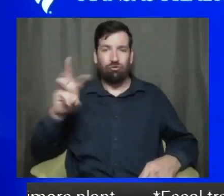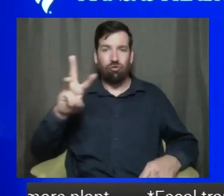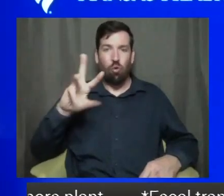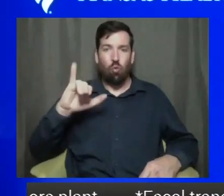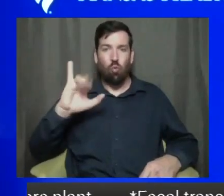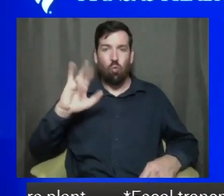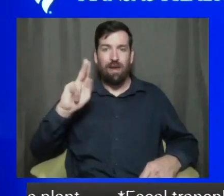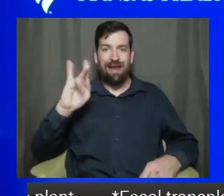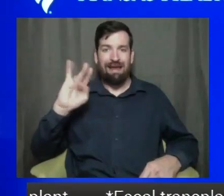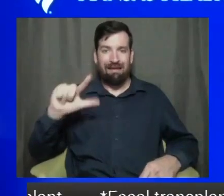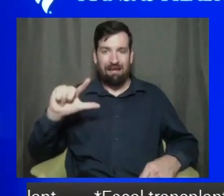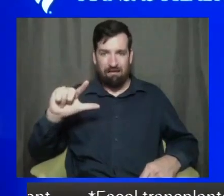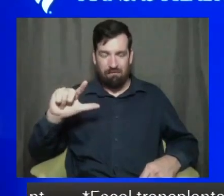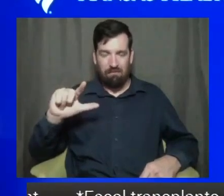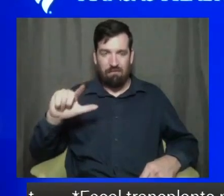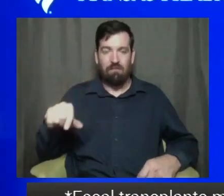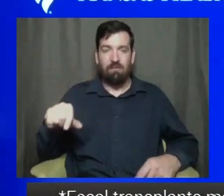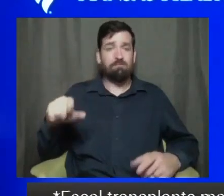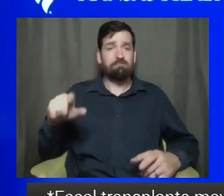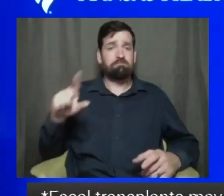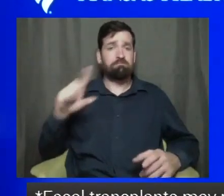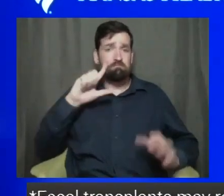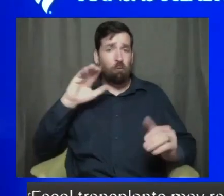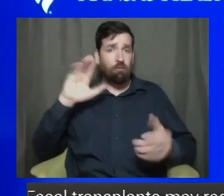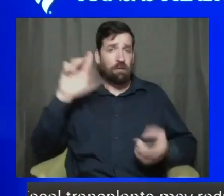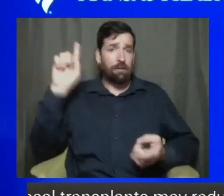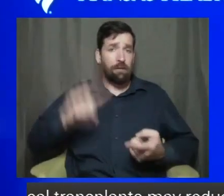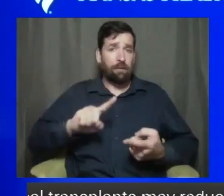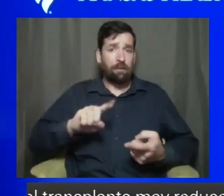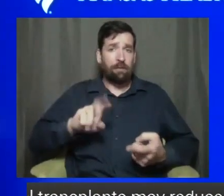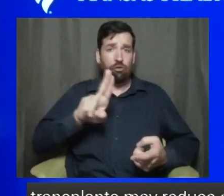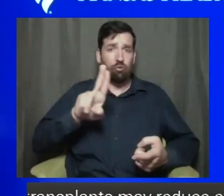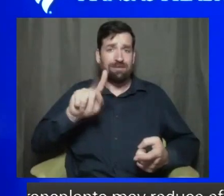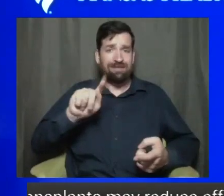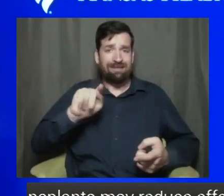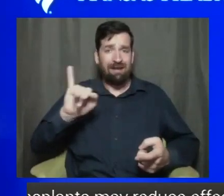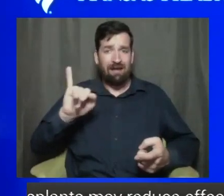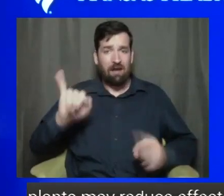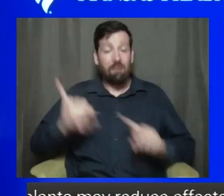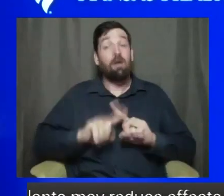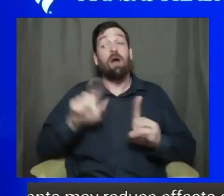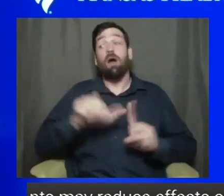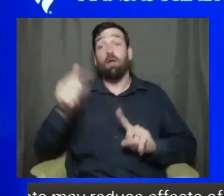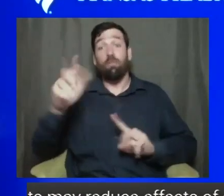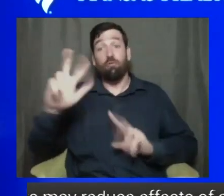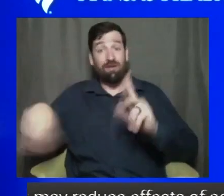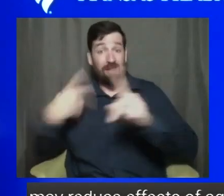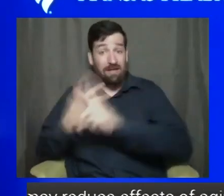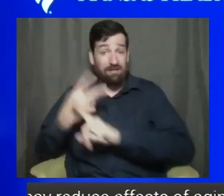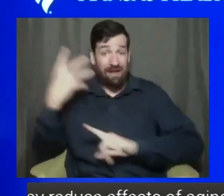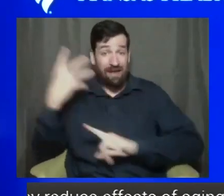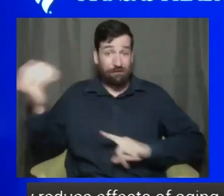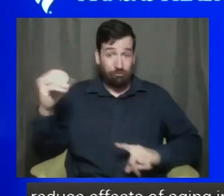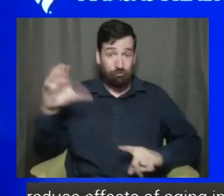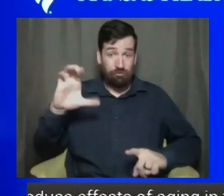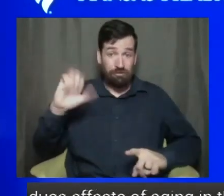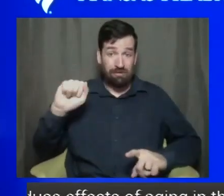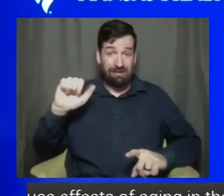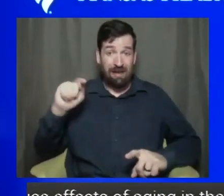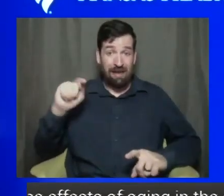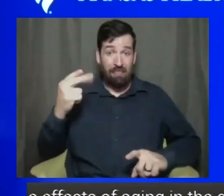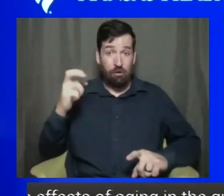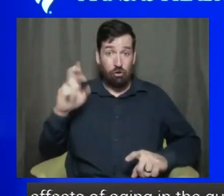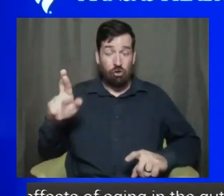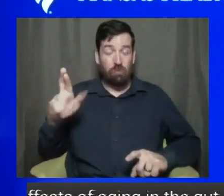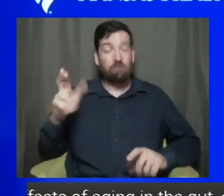help reduce UTIs, but what we found in the past with other types of external catheters, you still remain at risk of urinary